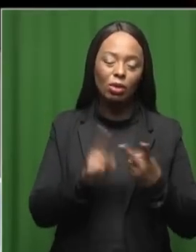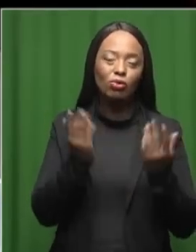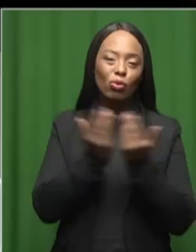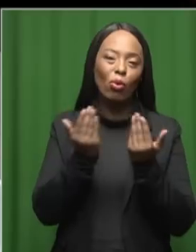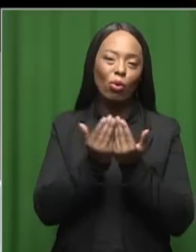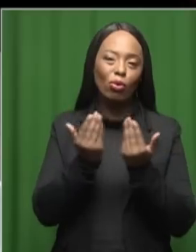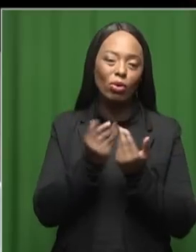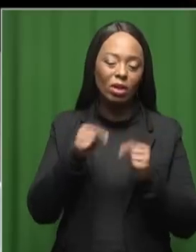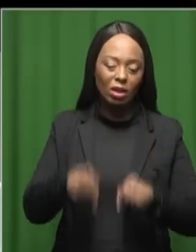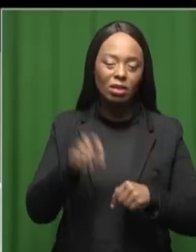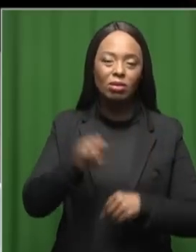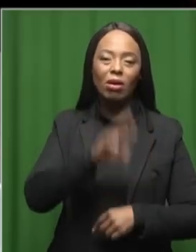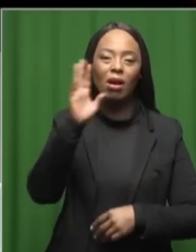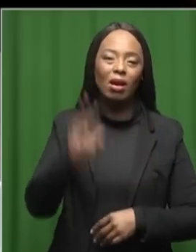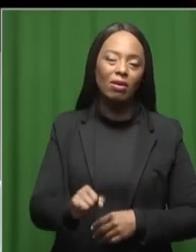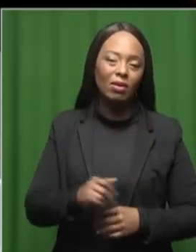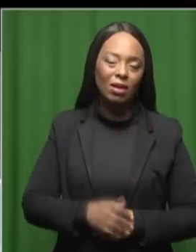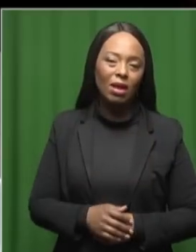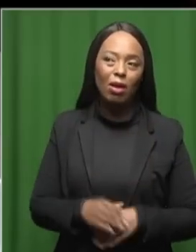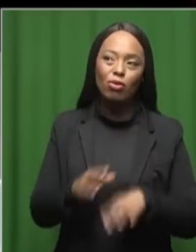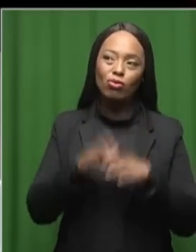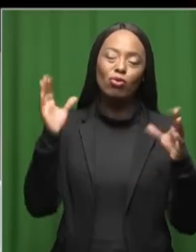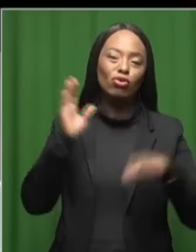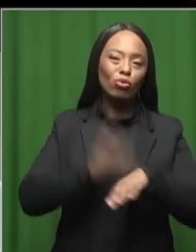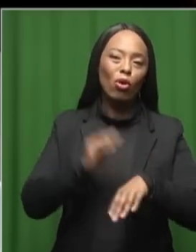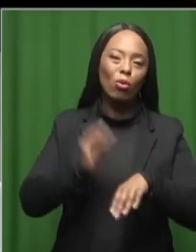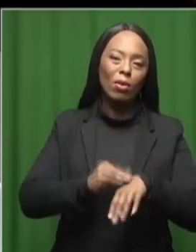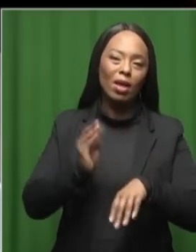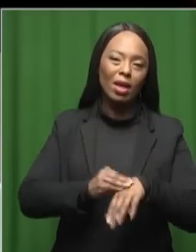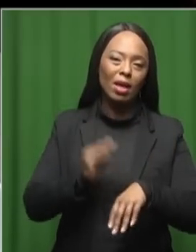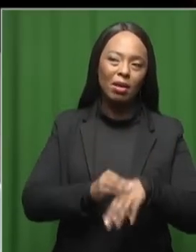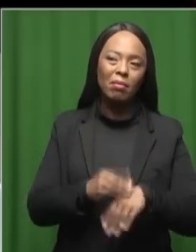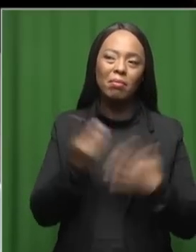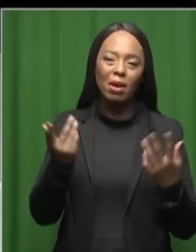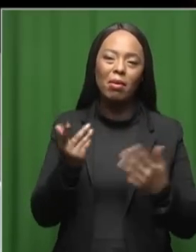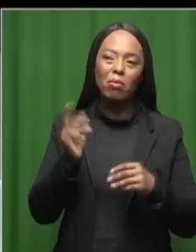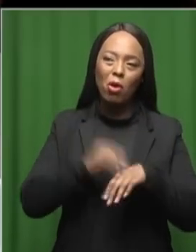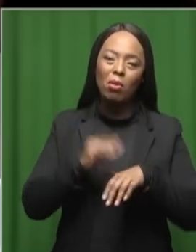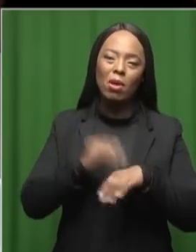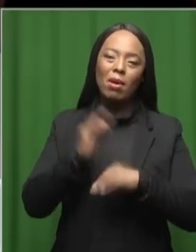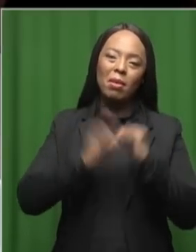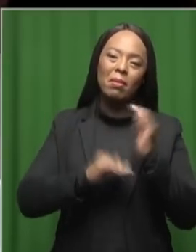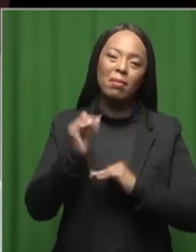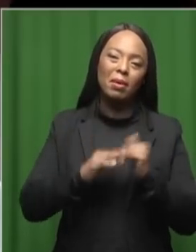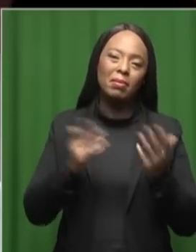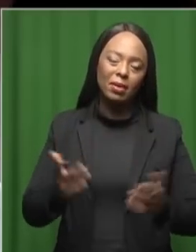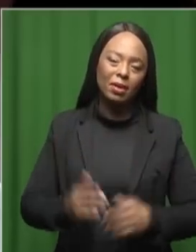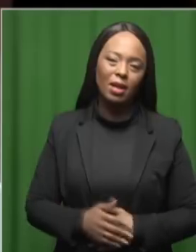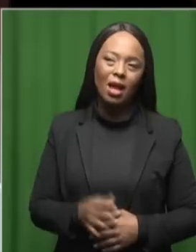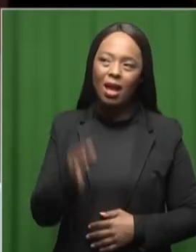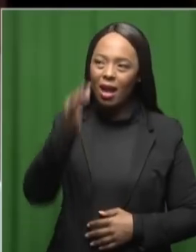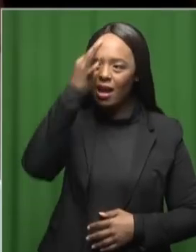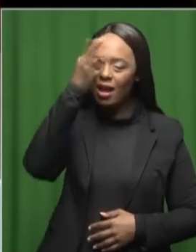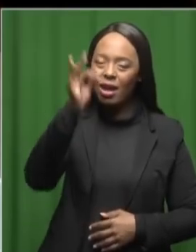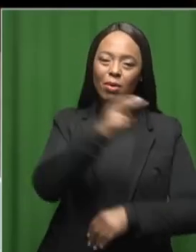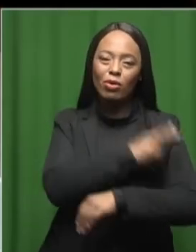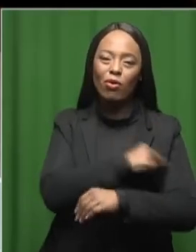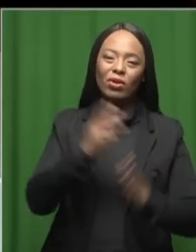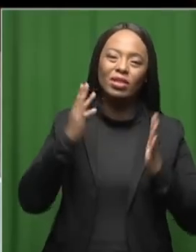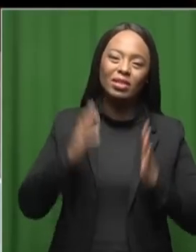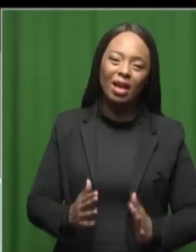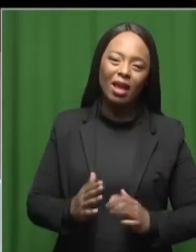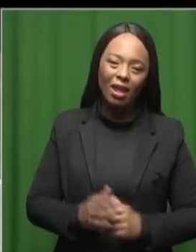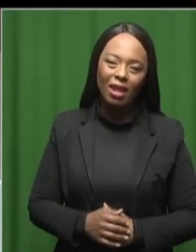in South Africa are facing huge problems when it comes to infrastructure. Now, we have got government officials that